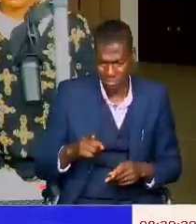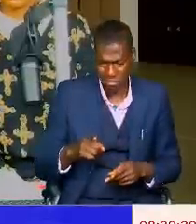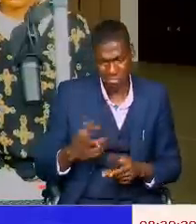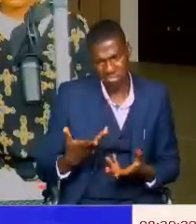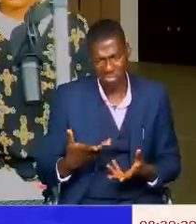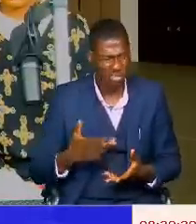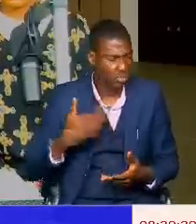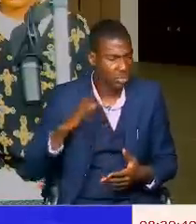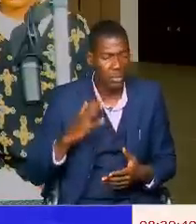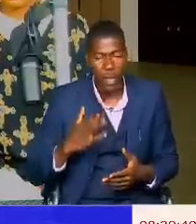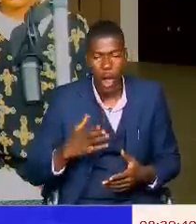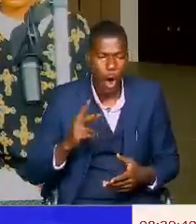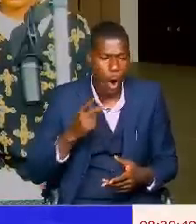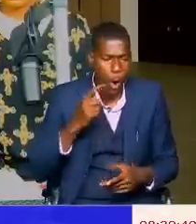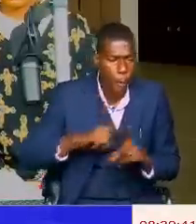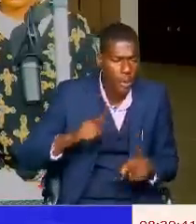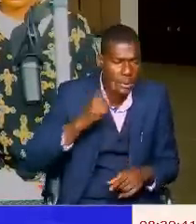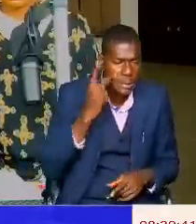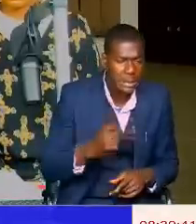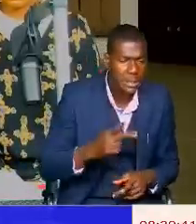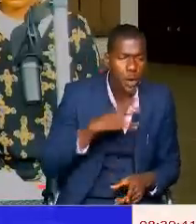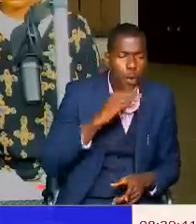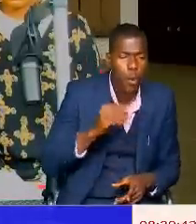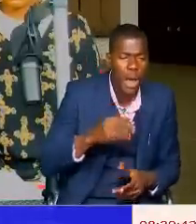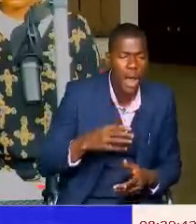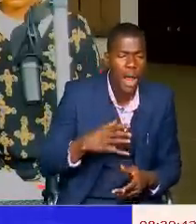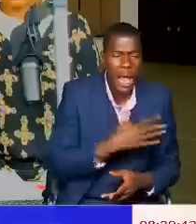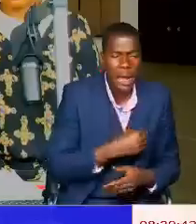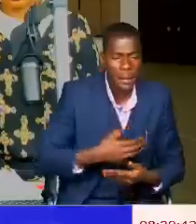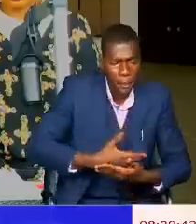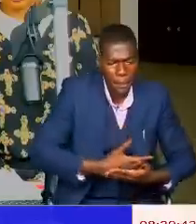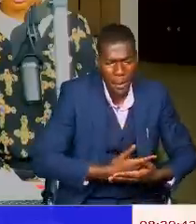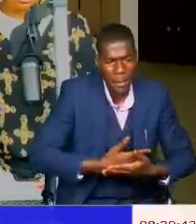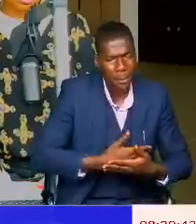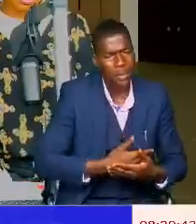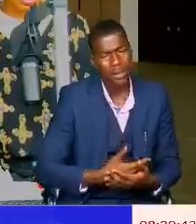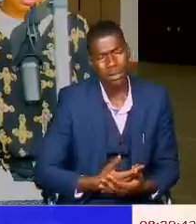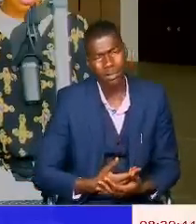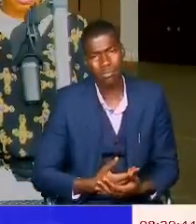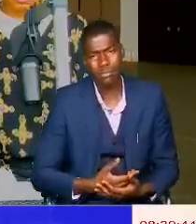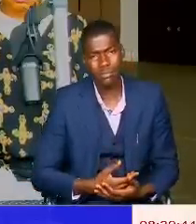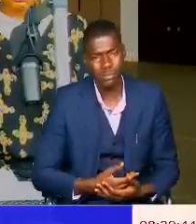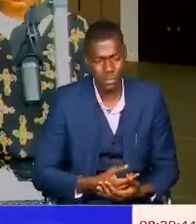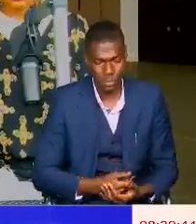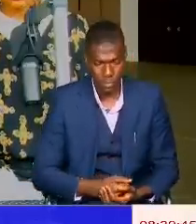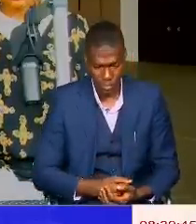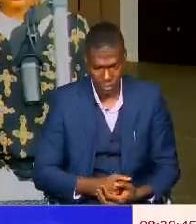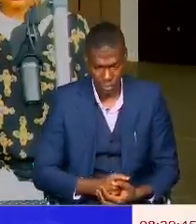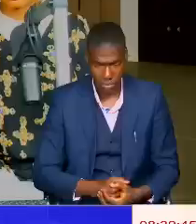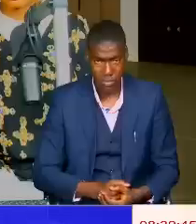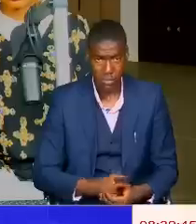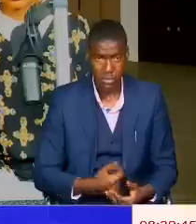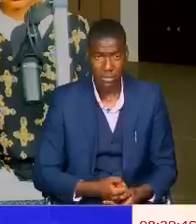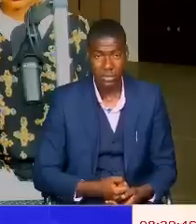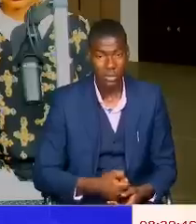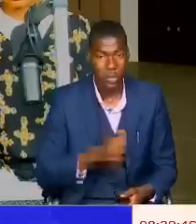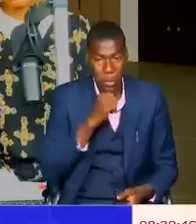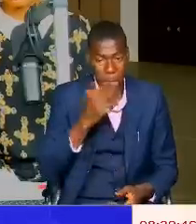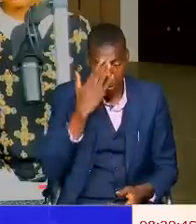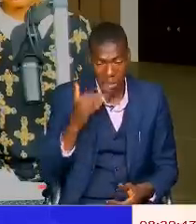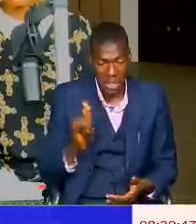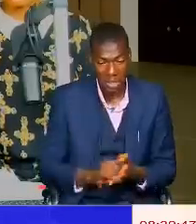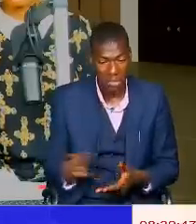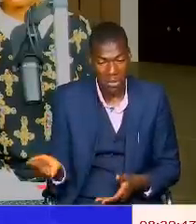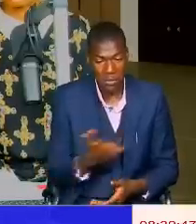woman because na woman. If you not sympathize with all of them, you go sympathize with the child with they for back. Now I'm rubber, so.